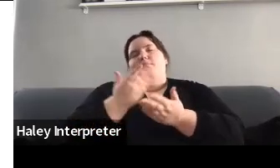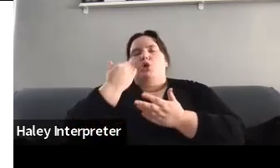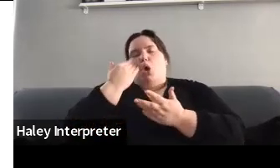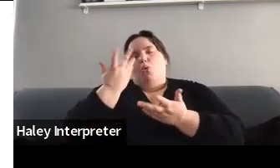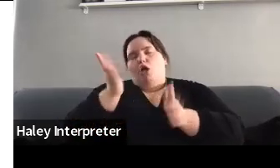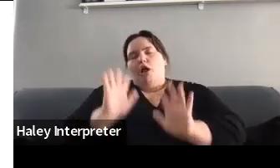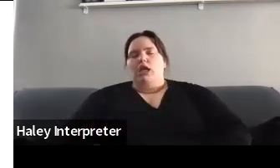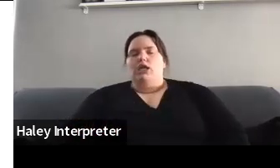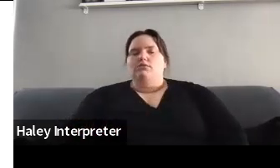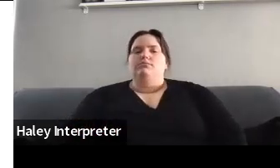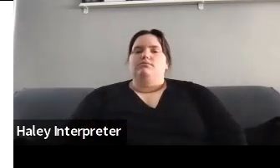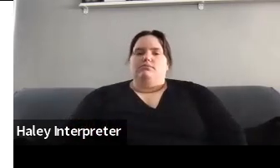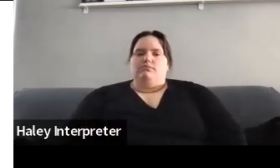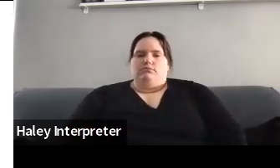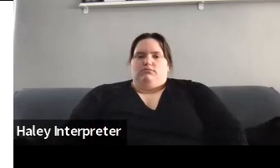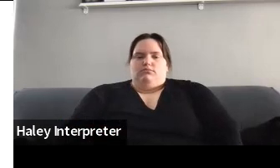of.